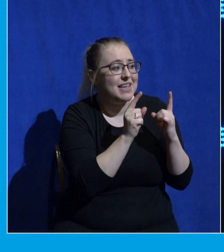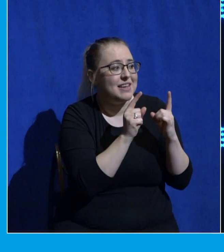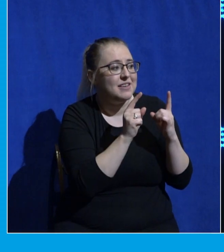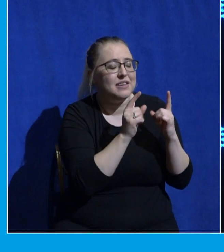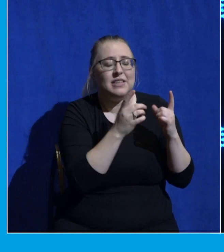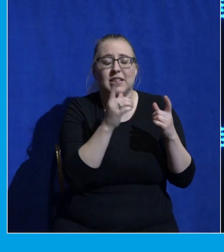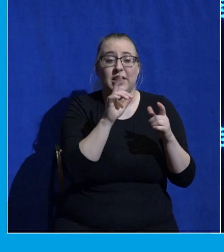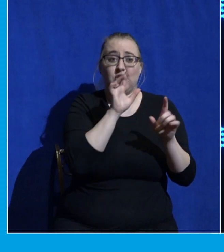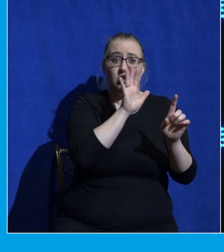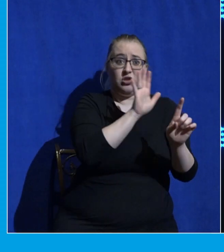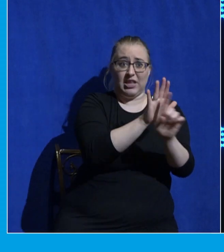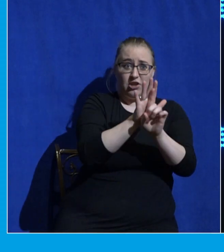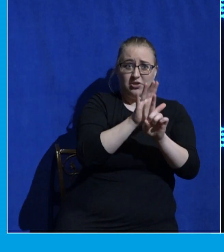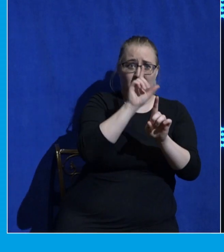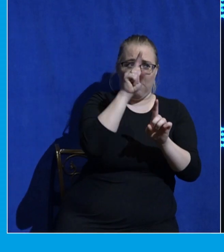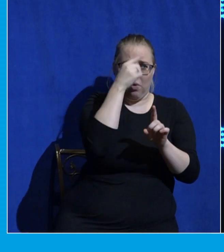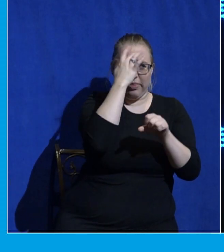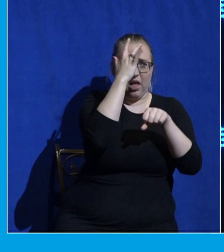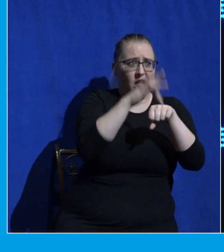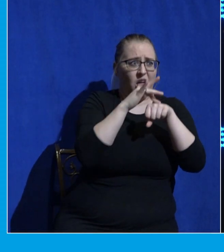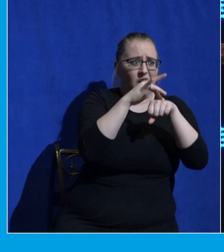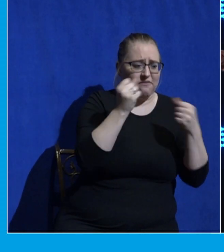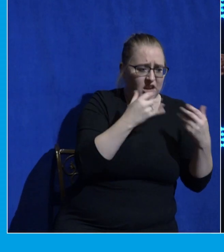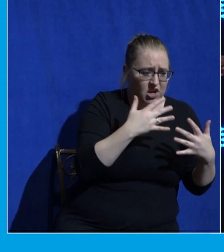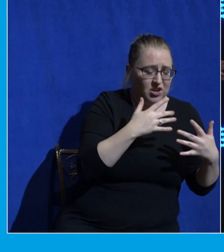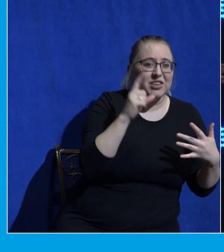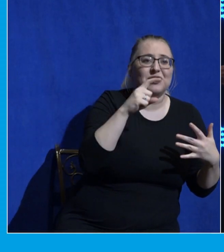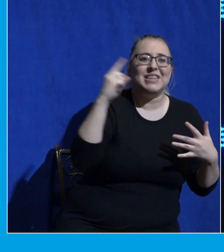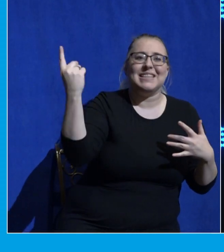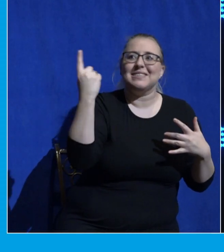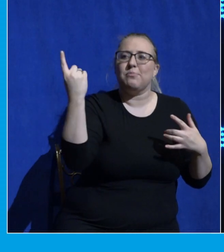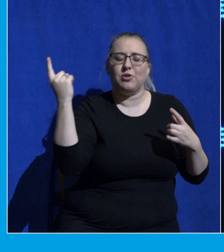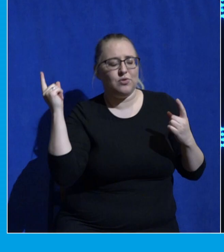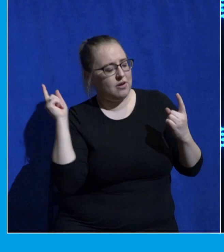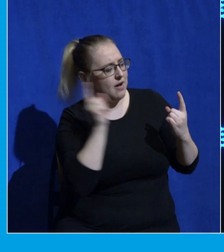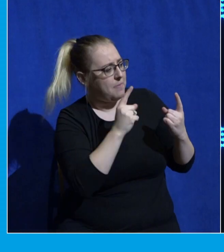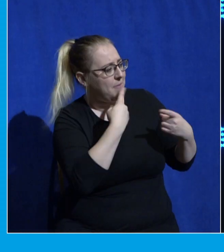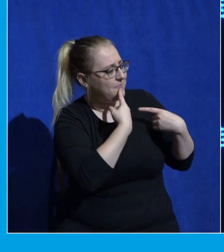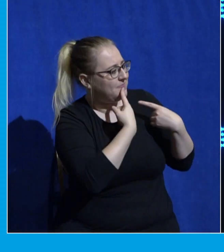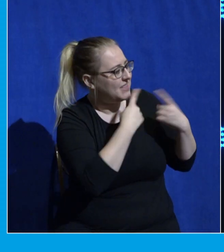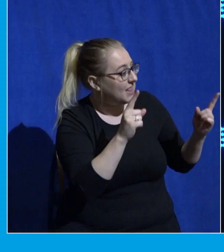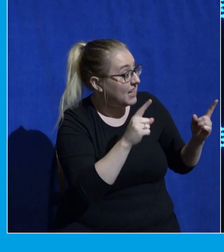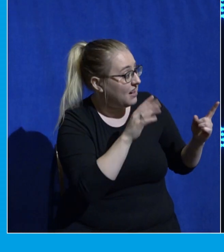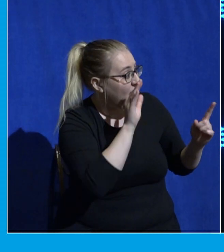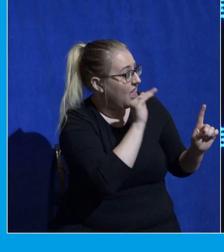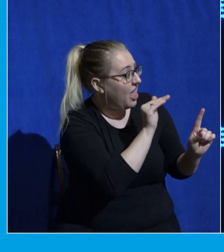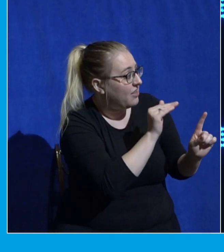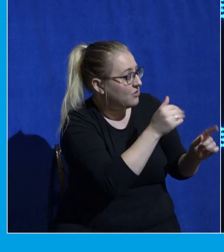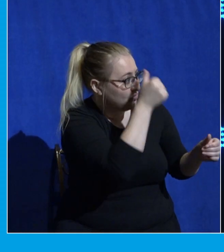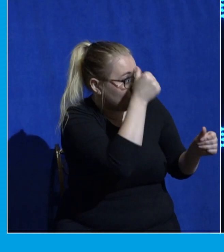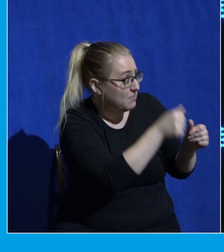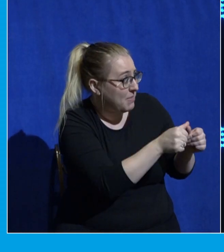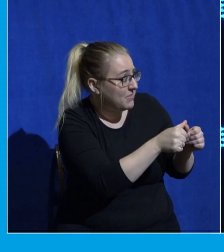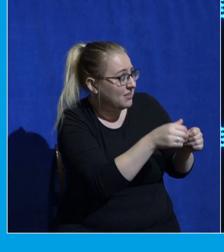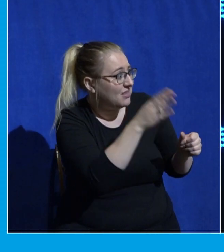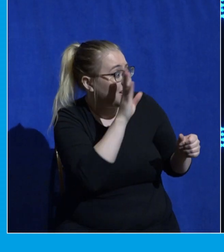you can think, all you can see is your fears. You need people in your life who are able to declare back to you, "Hey, remember, God's a